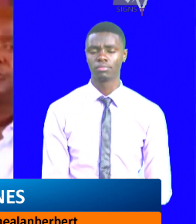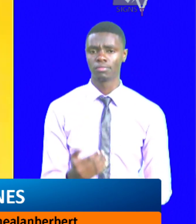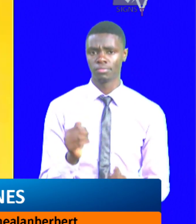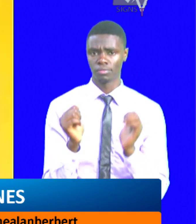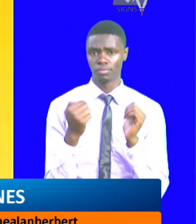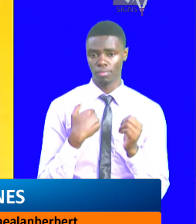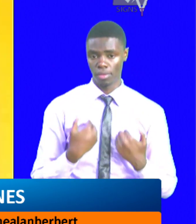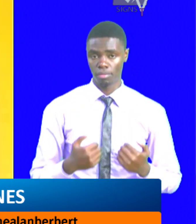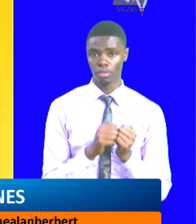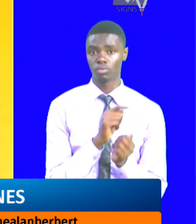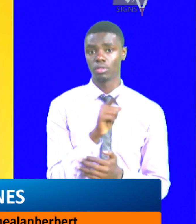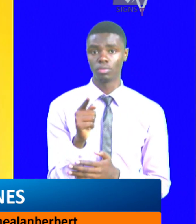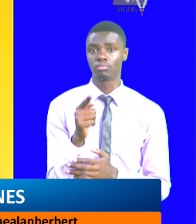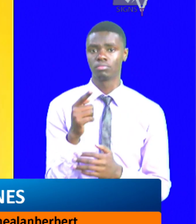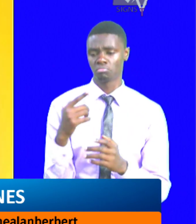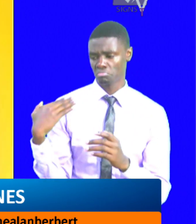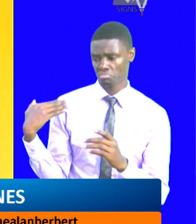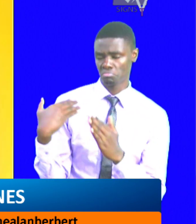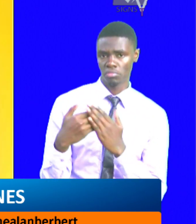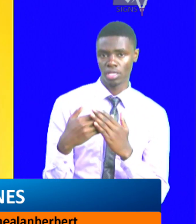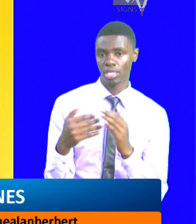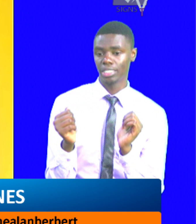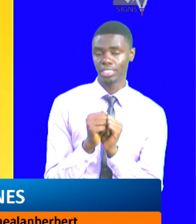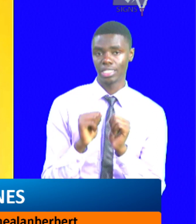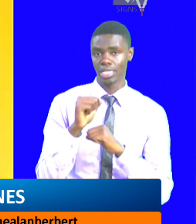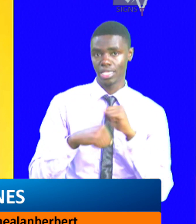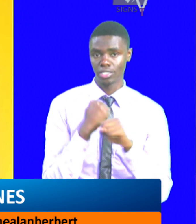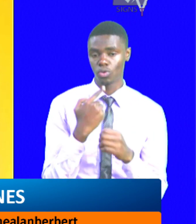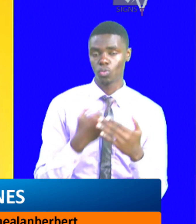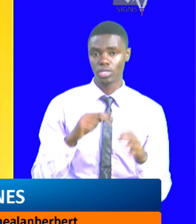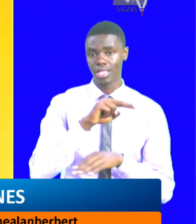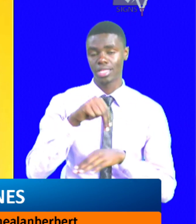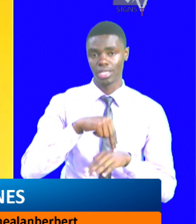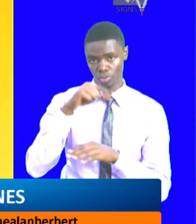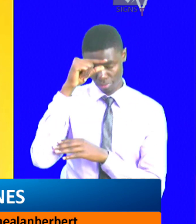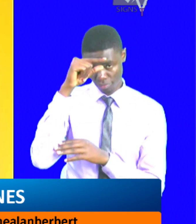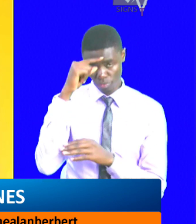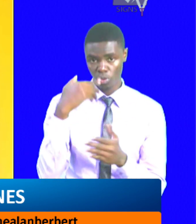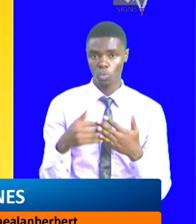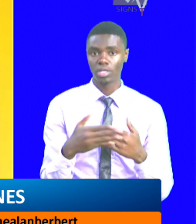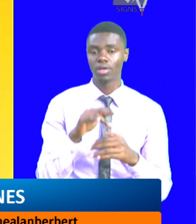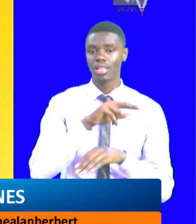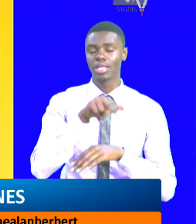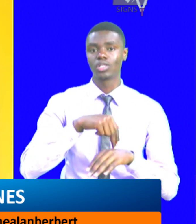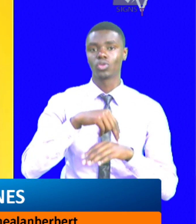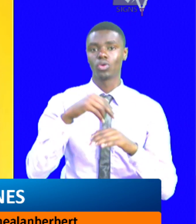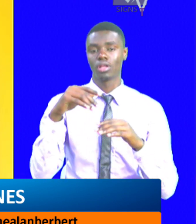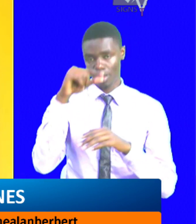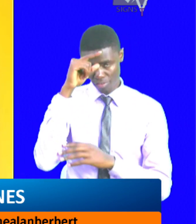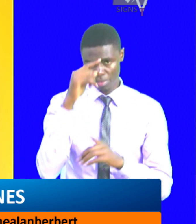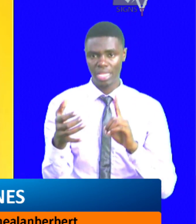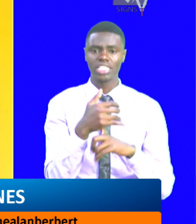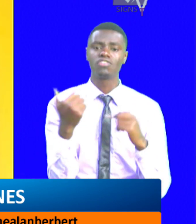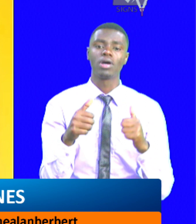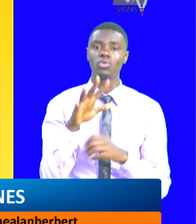you. Achieved in 10 years what the national government was never able to achieve in 50 years.